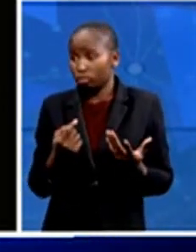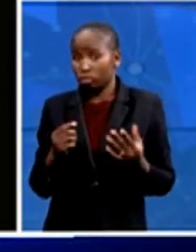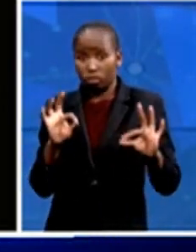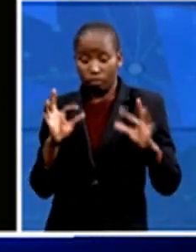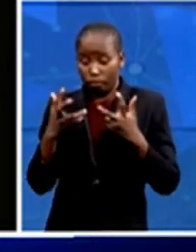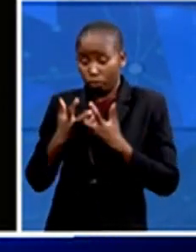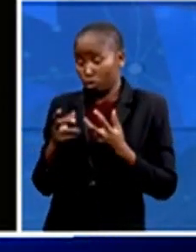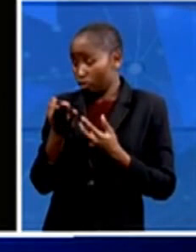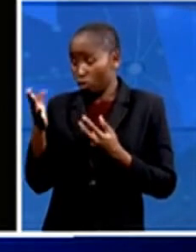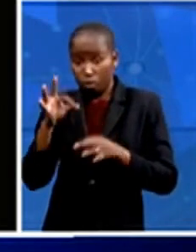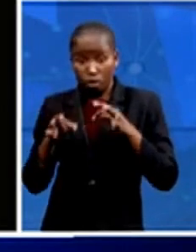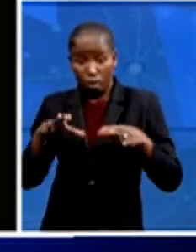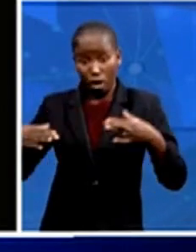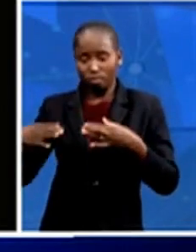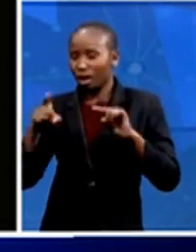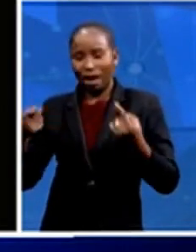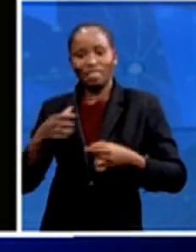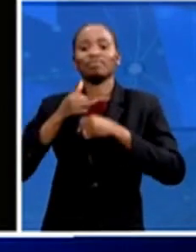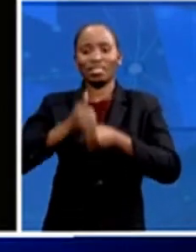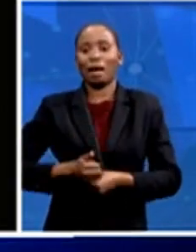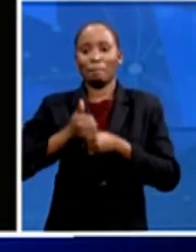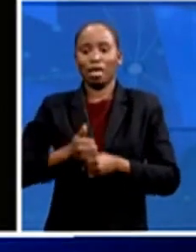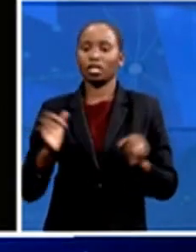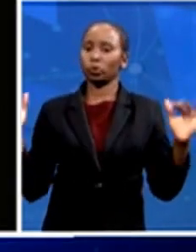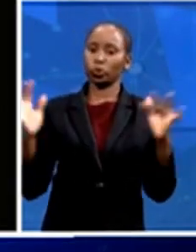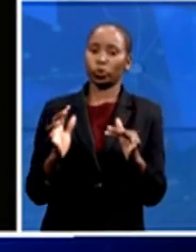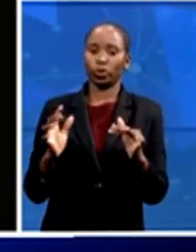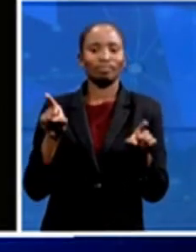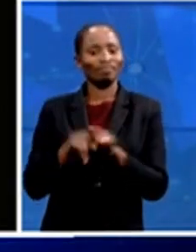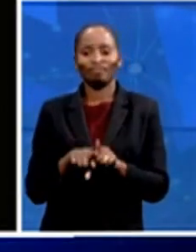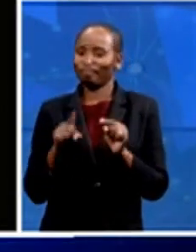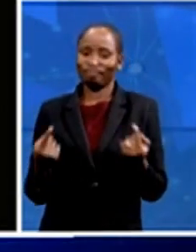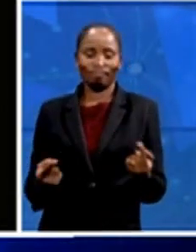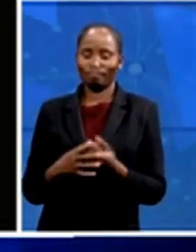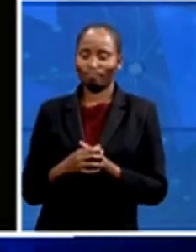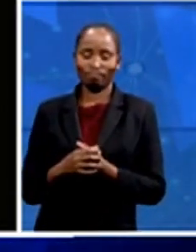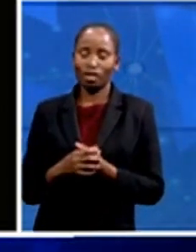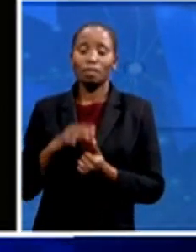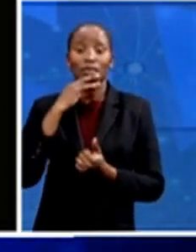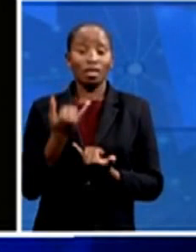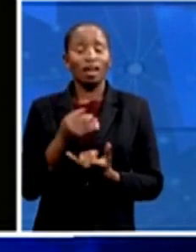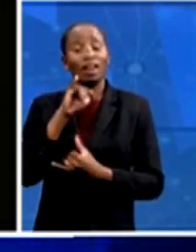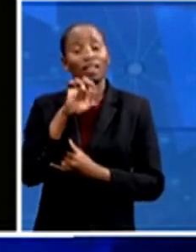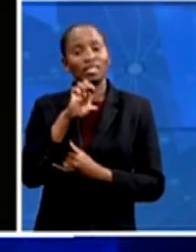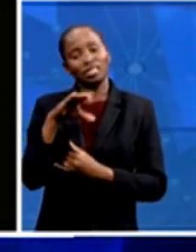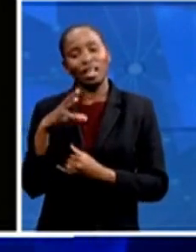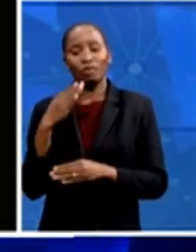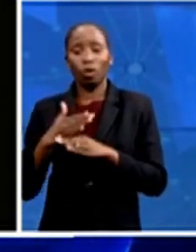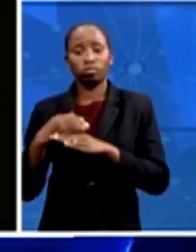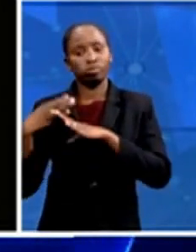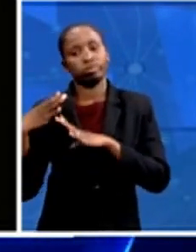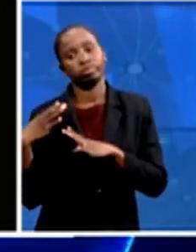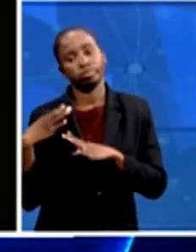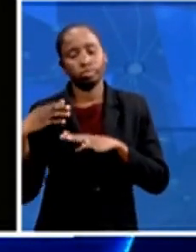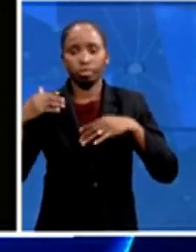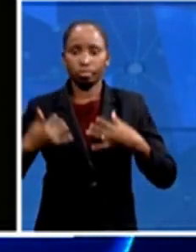this current time. So really the IEC has a mammoth task ahead of them. So, they're pinning their hopes on the constitutional